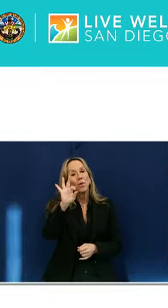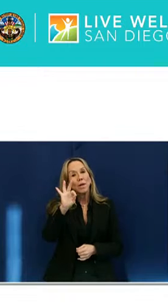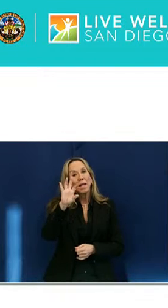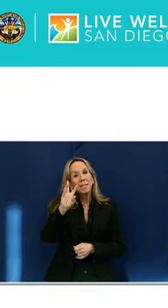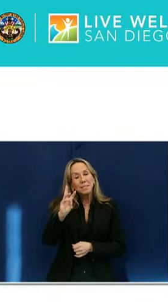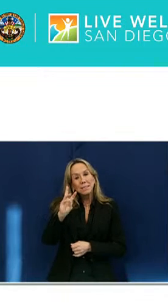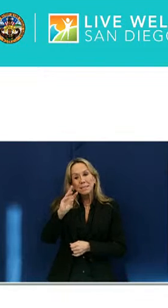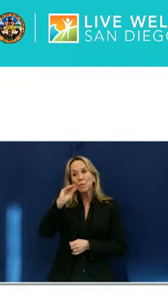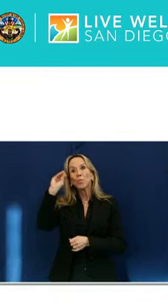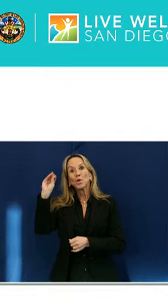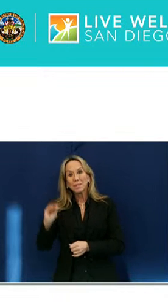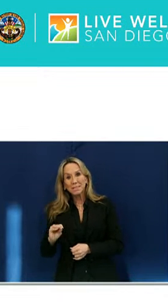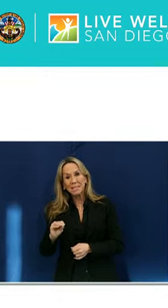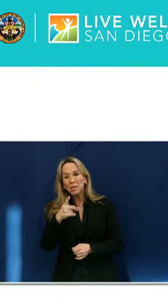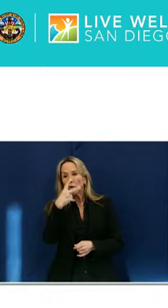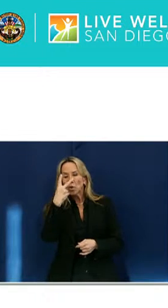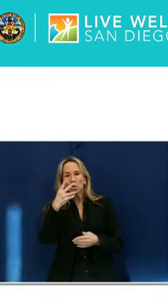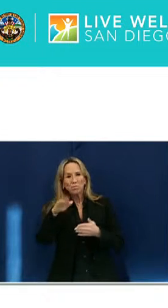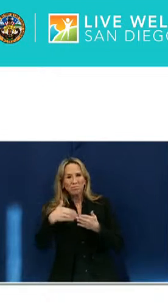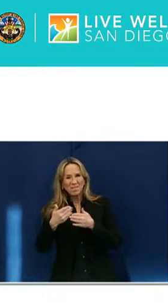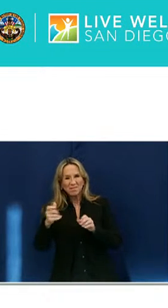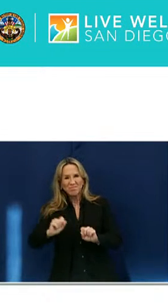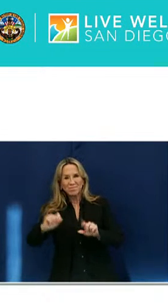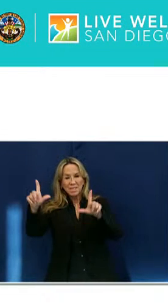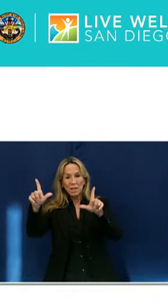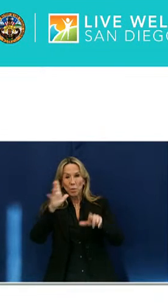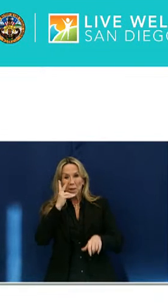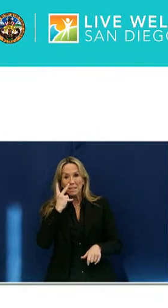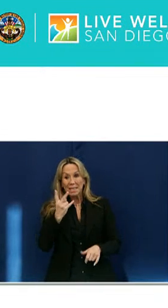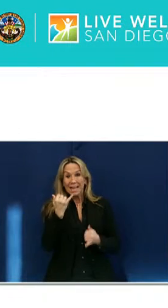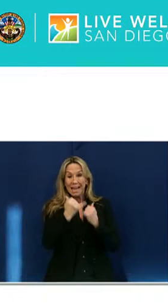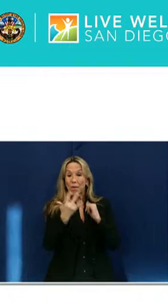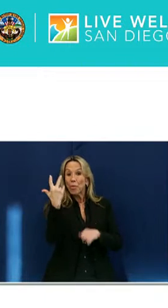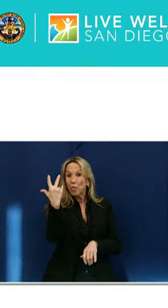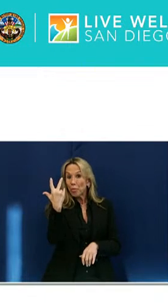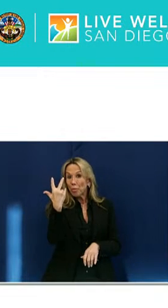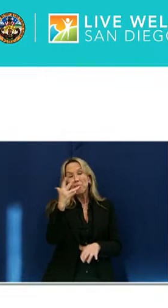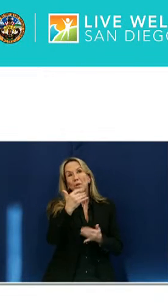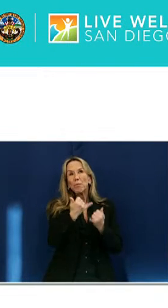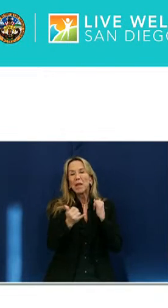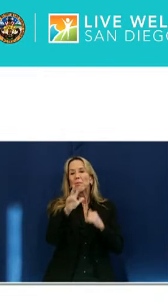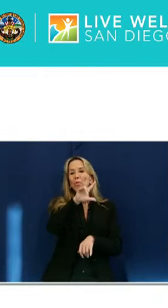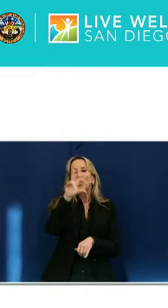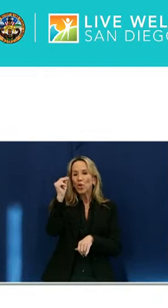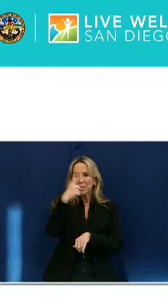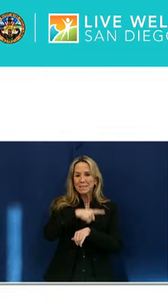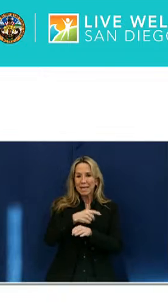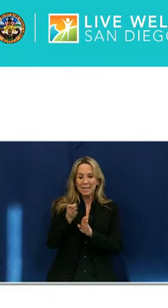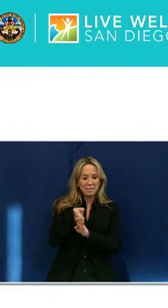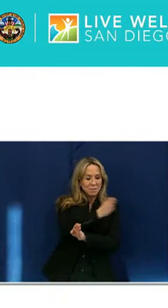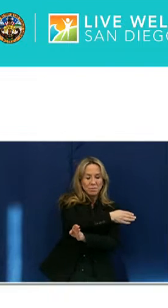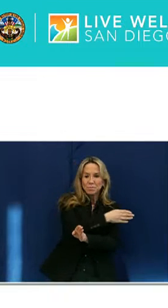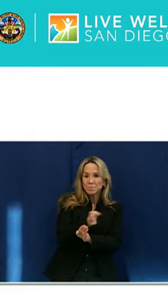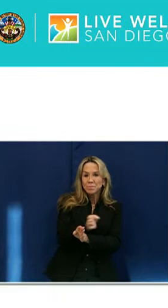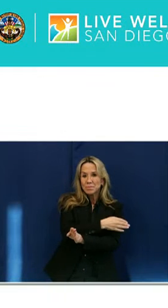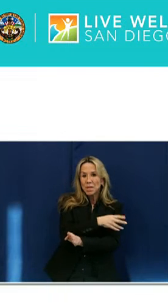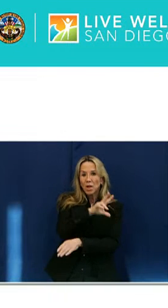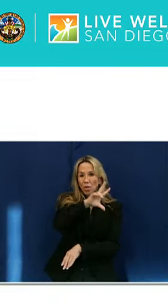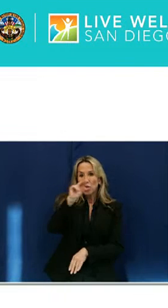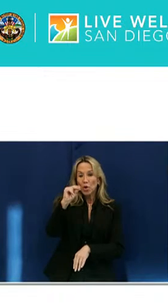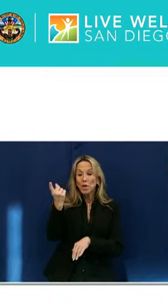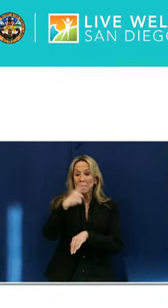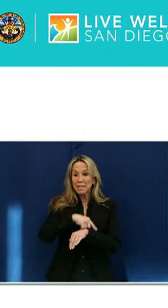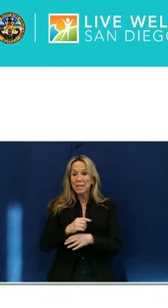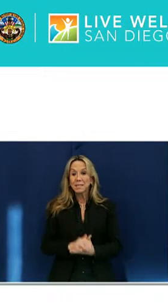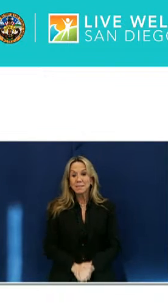196%. If we go to the next slide, for the last 30 days. So the beginning